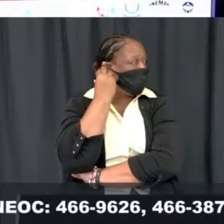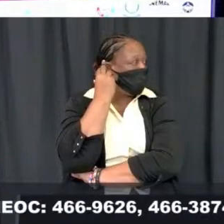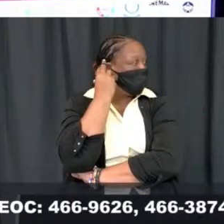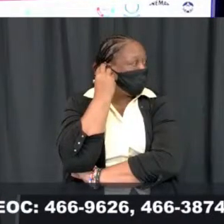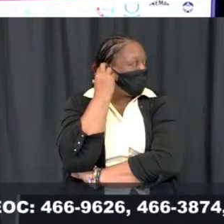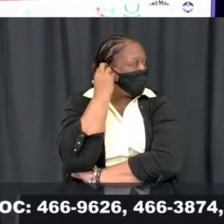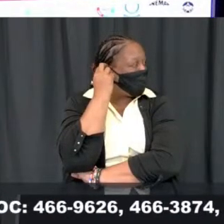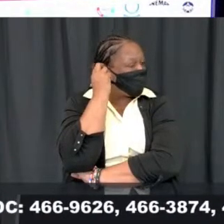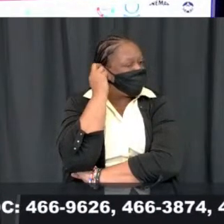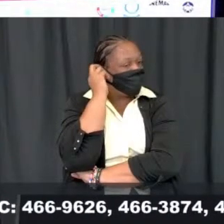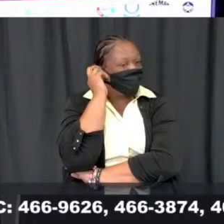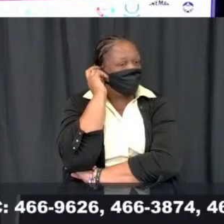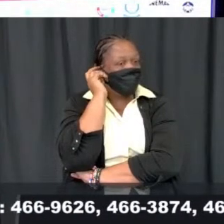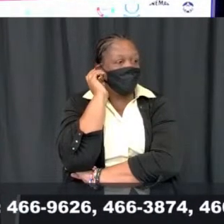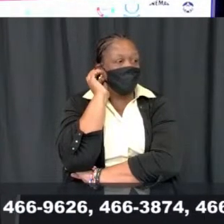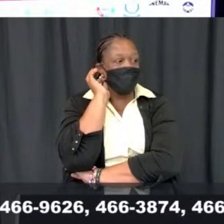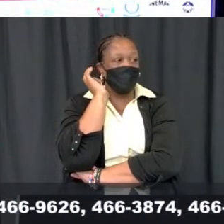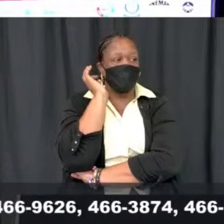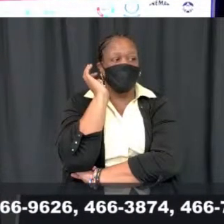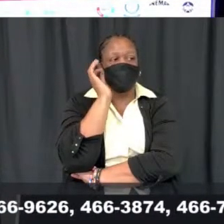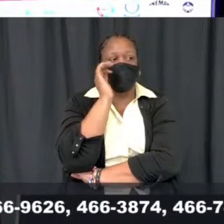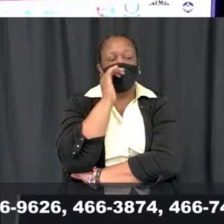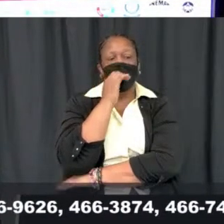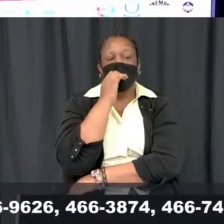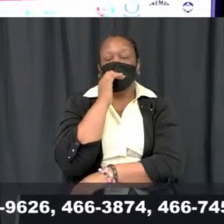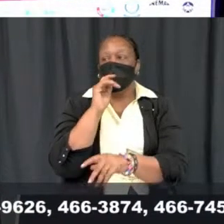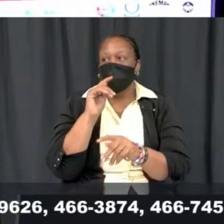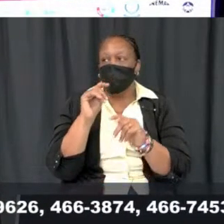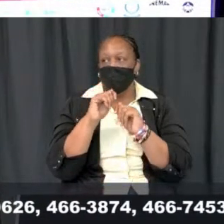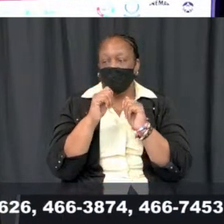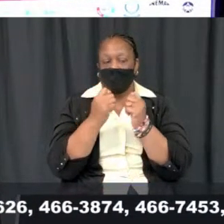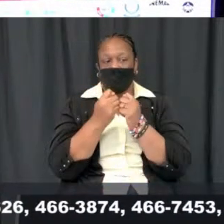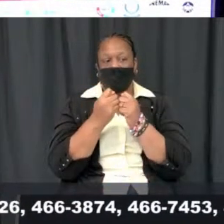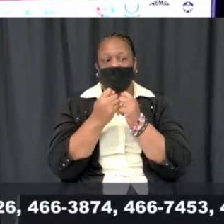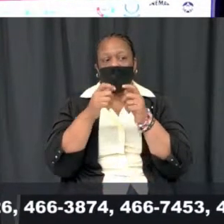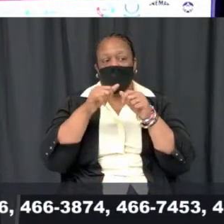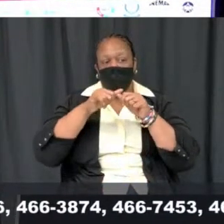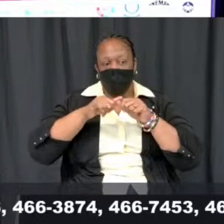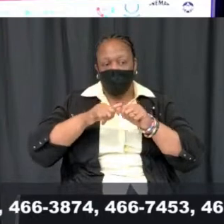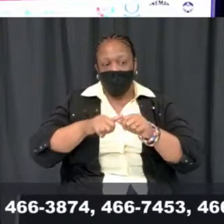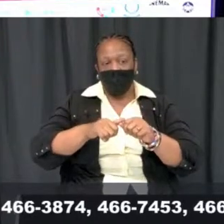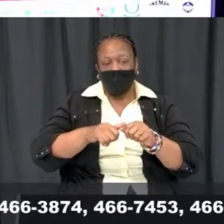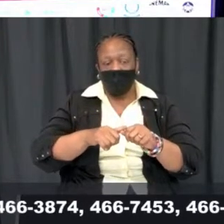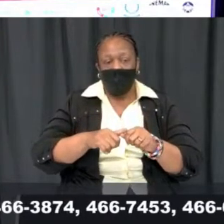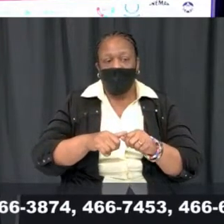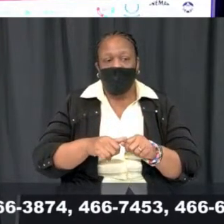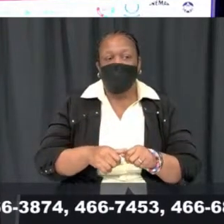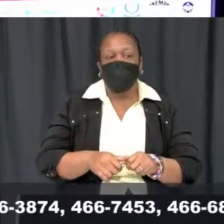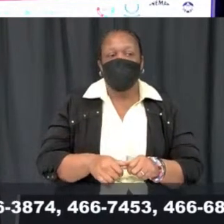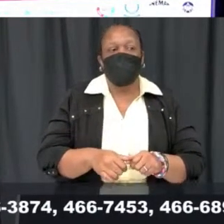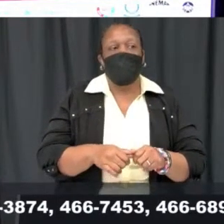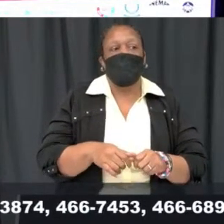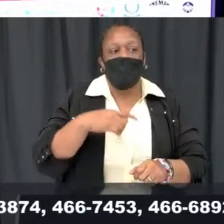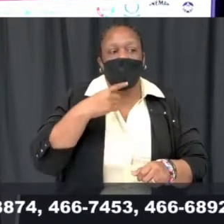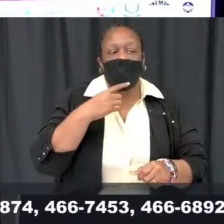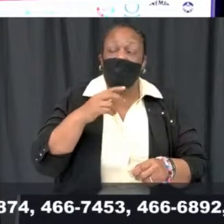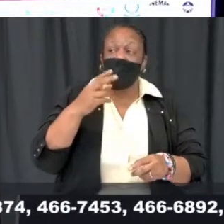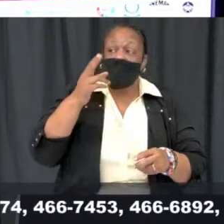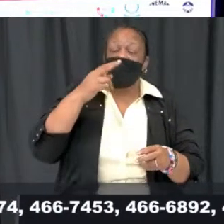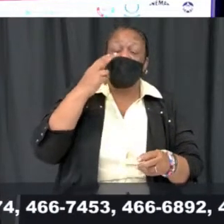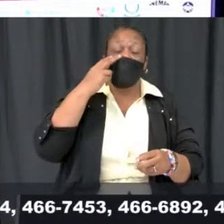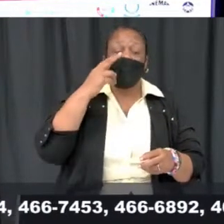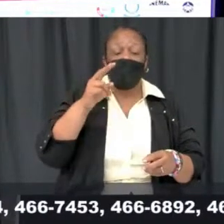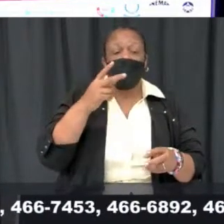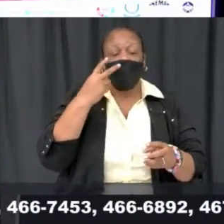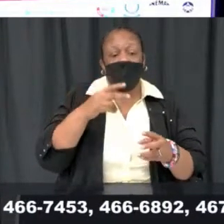COVID-19 Task Force, will continue to serve the voices of every single sector of